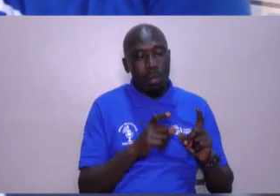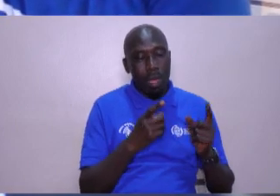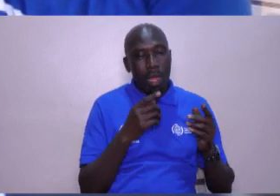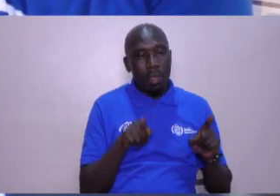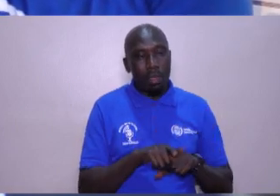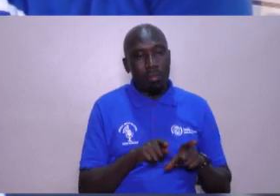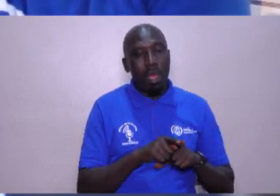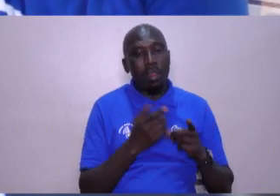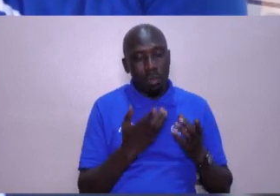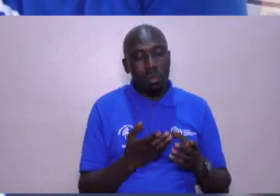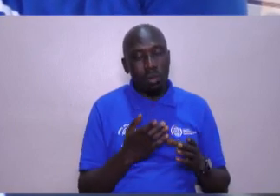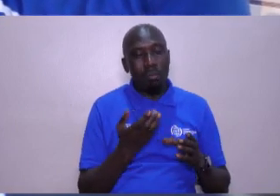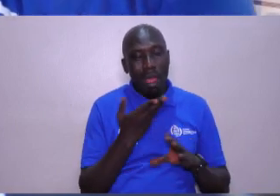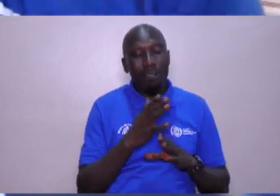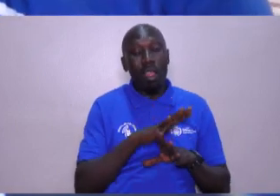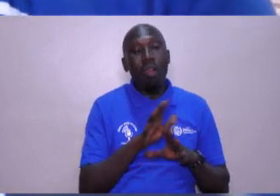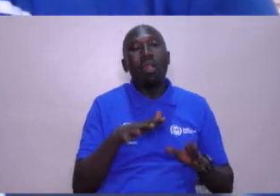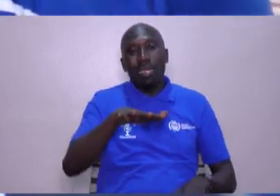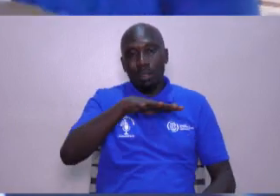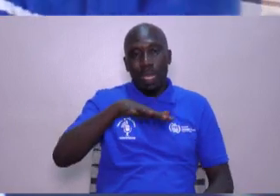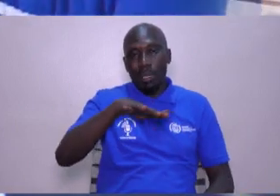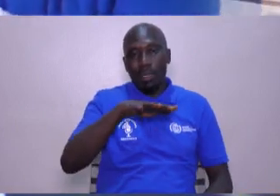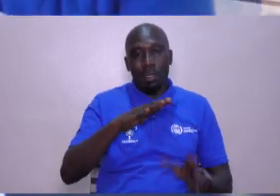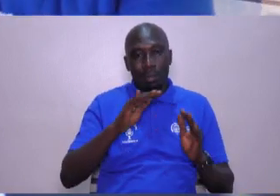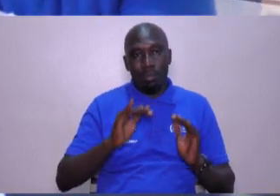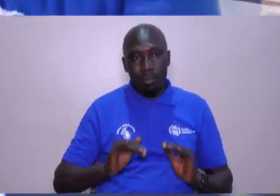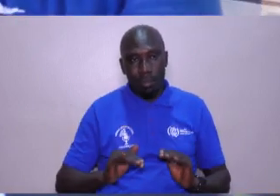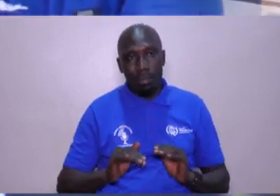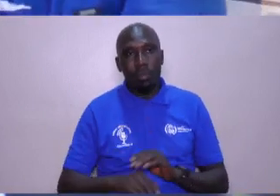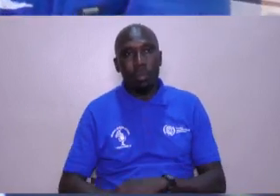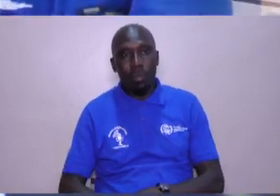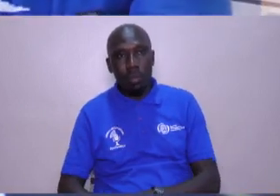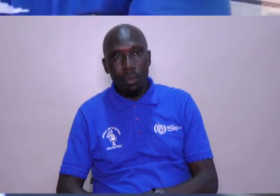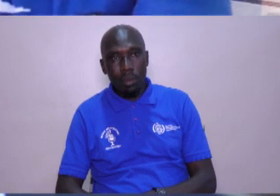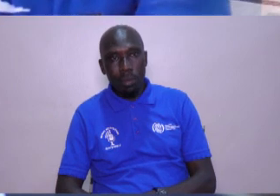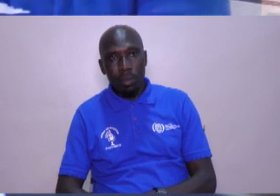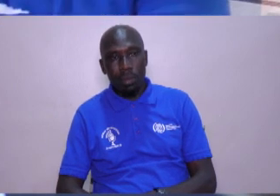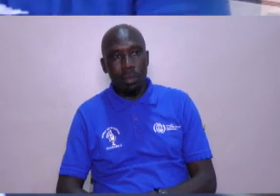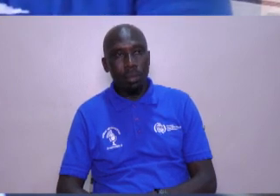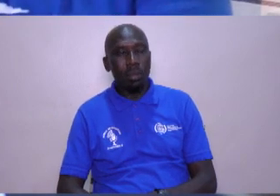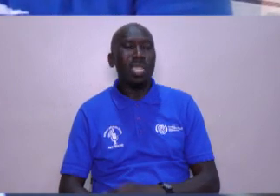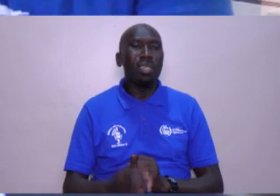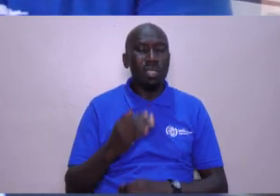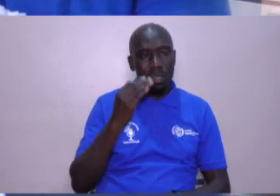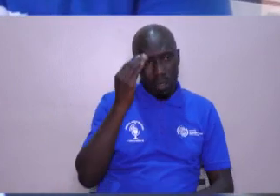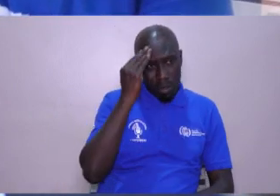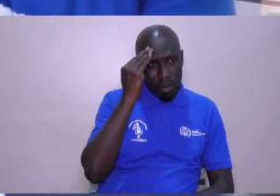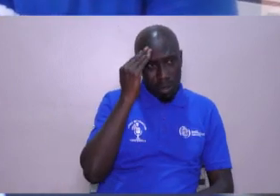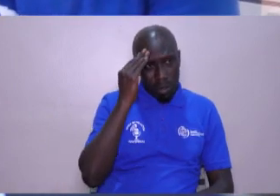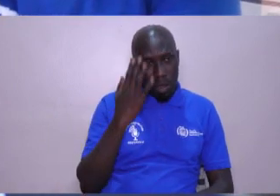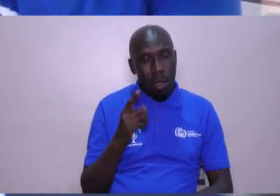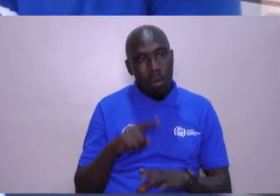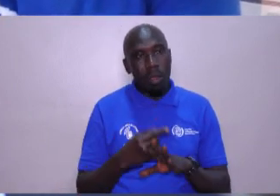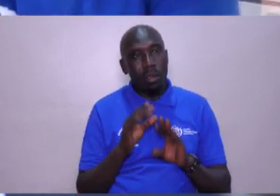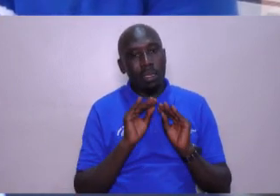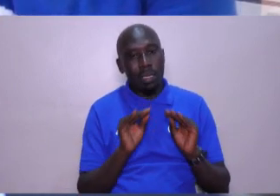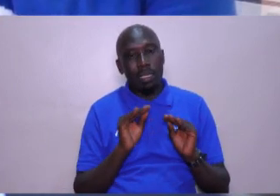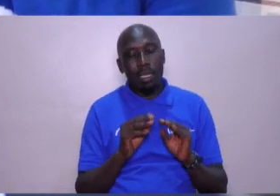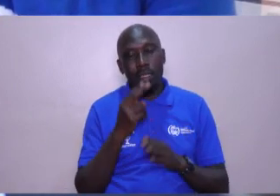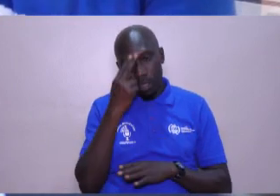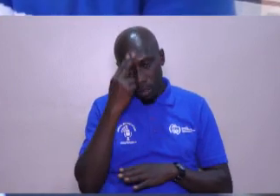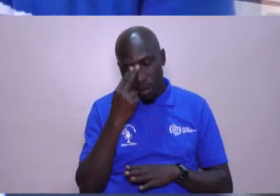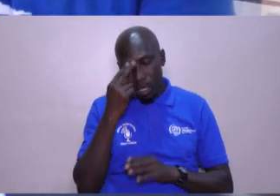whole space. Yeah, that all of that thing is covered. You know, when you are teaching students with